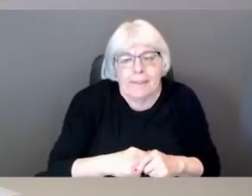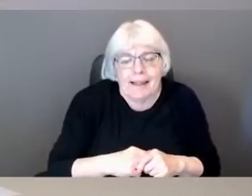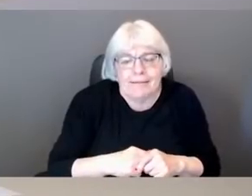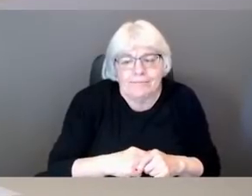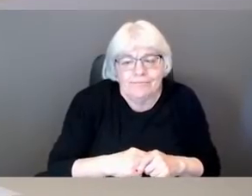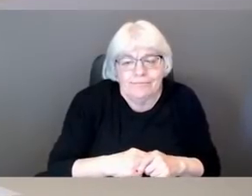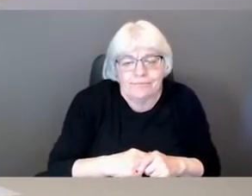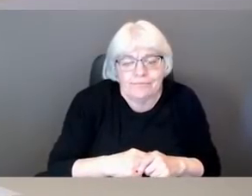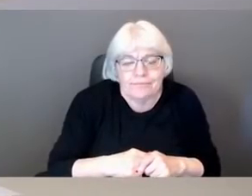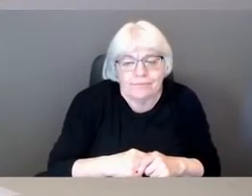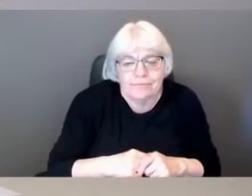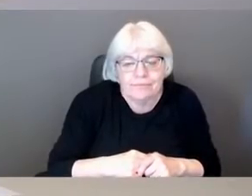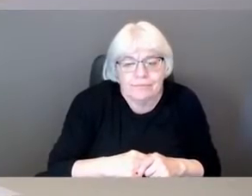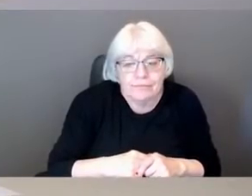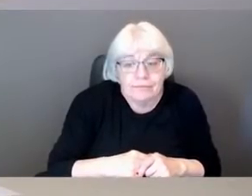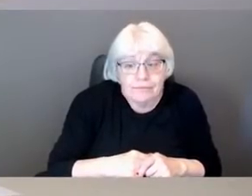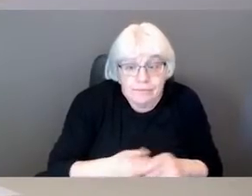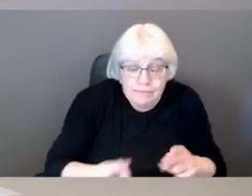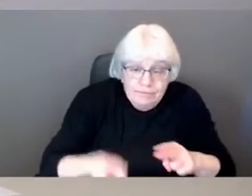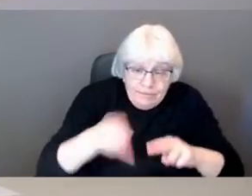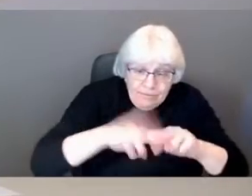vaccinated population increases,